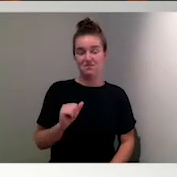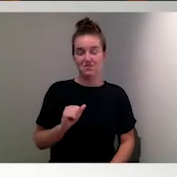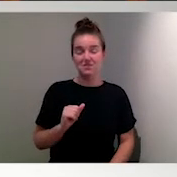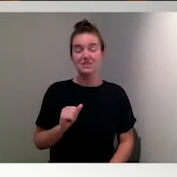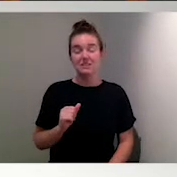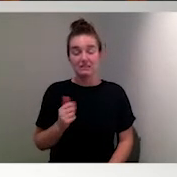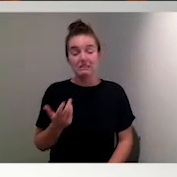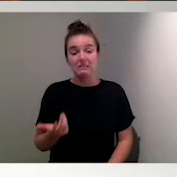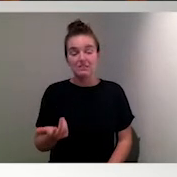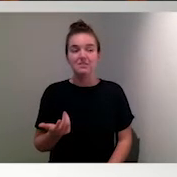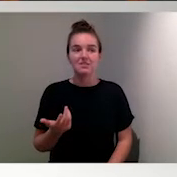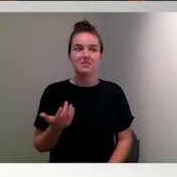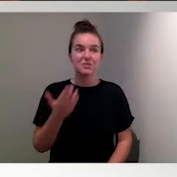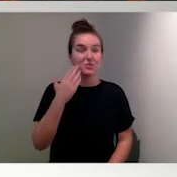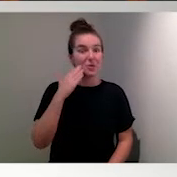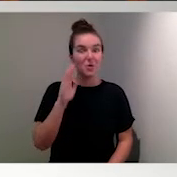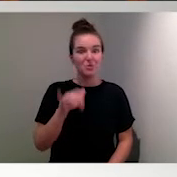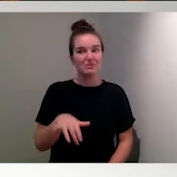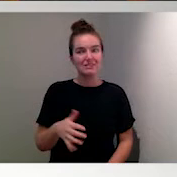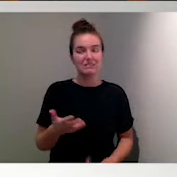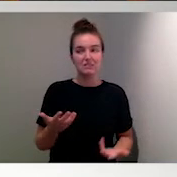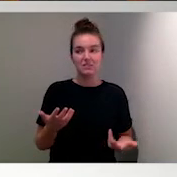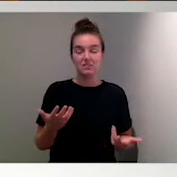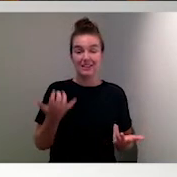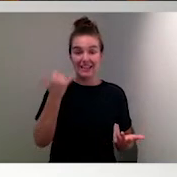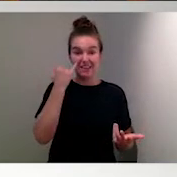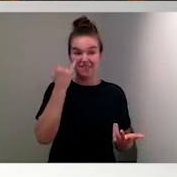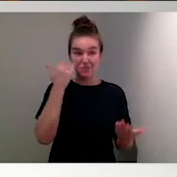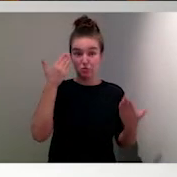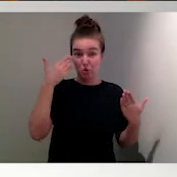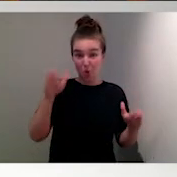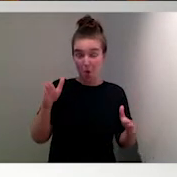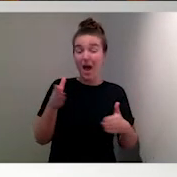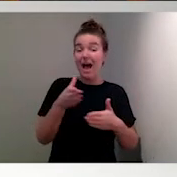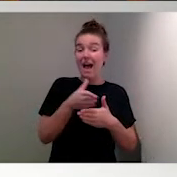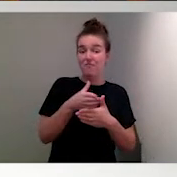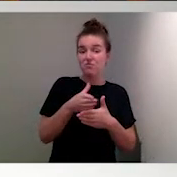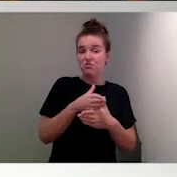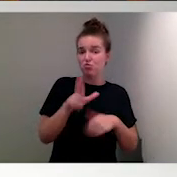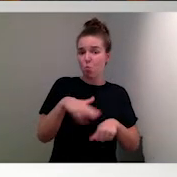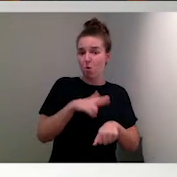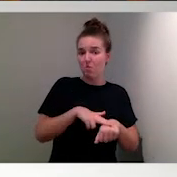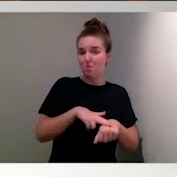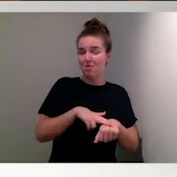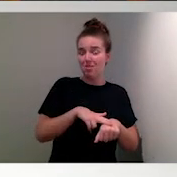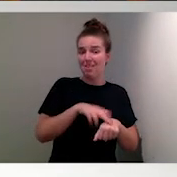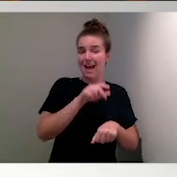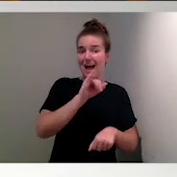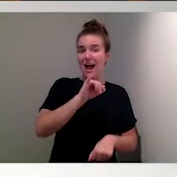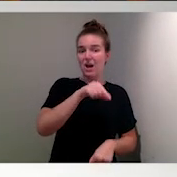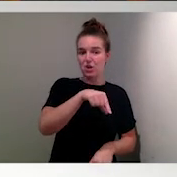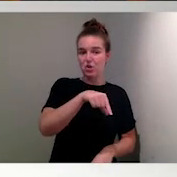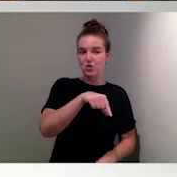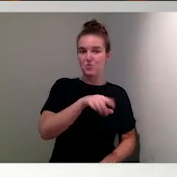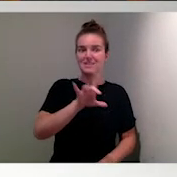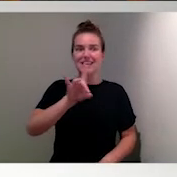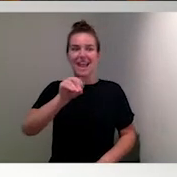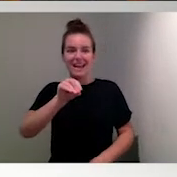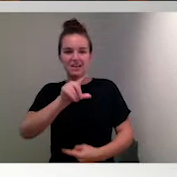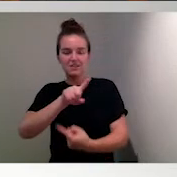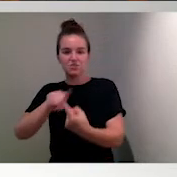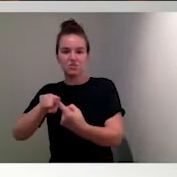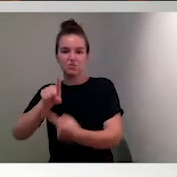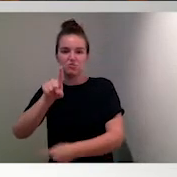know, if you're not familiar, the average IQ is 80 to 120, and so he's a bit subpar